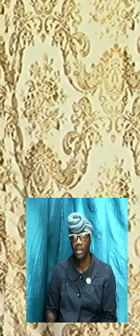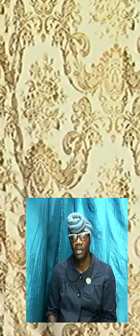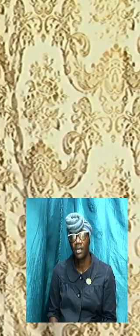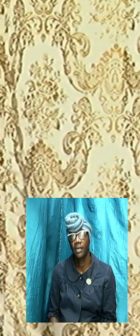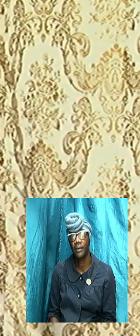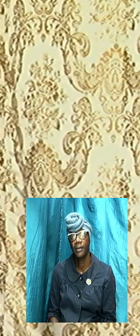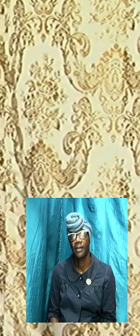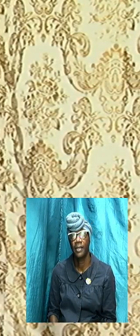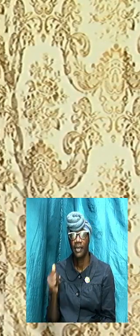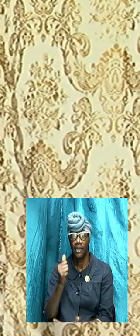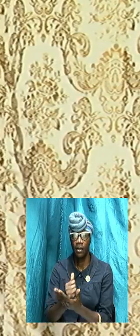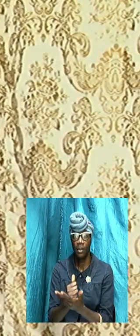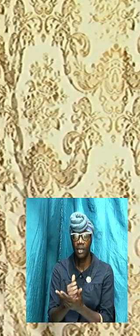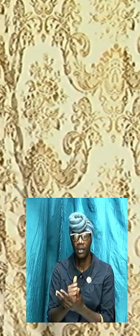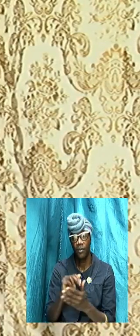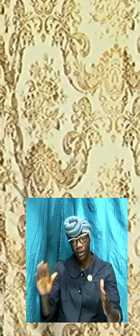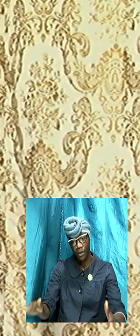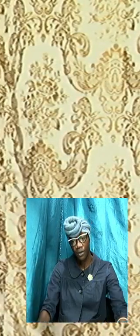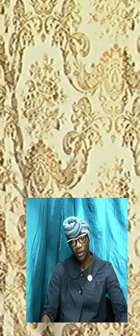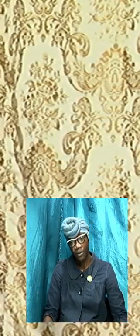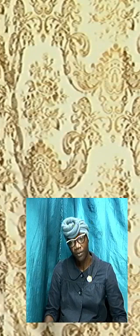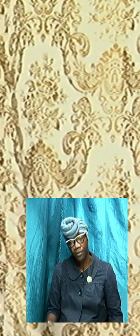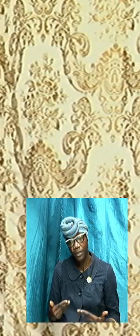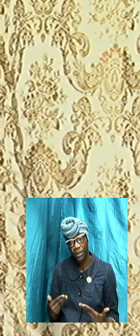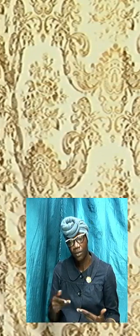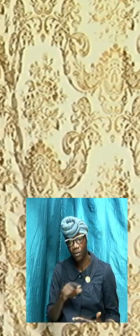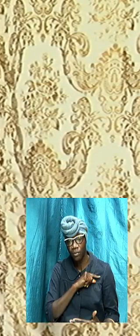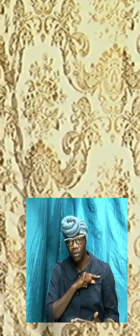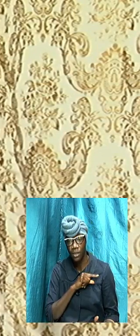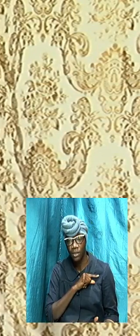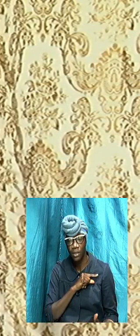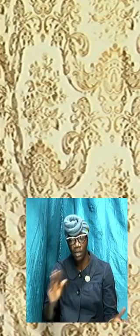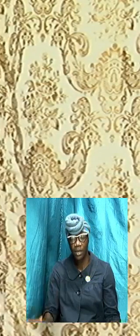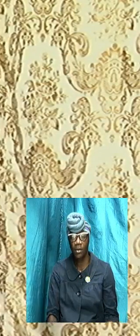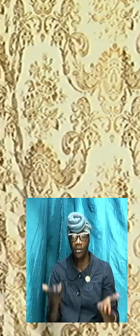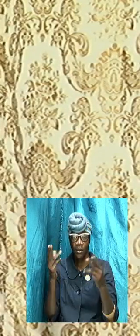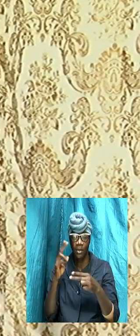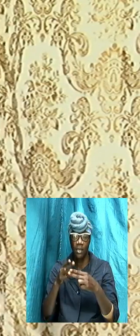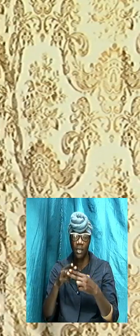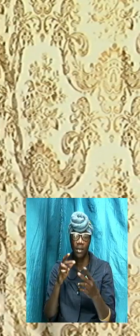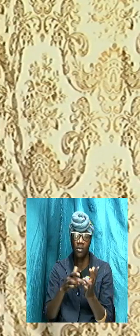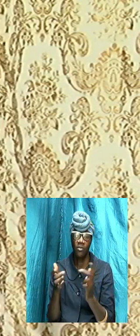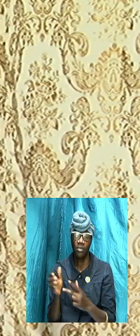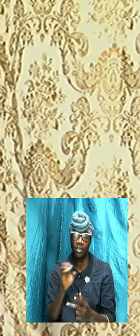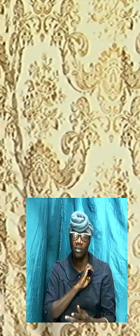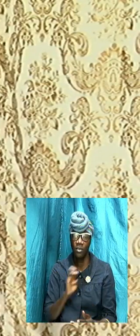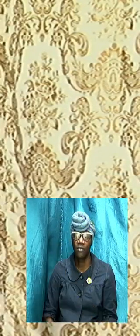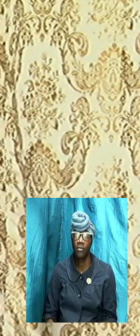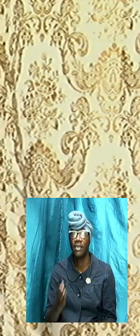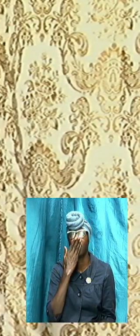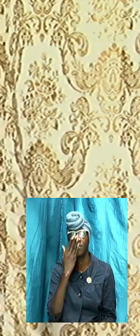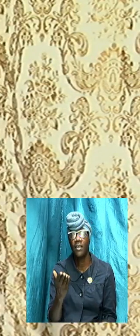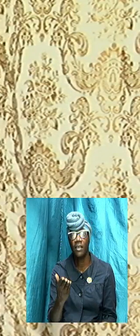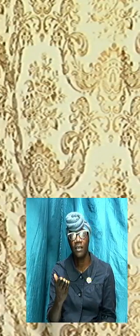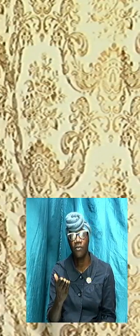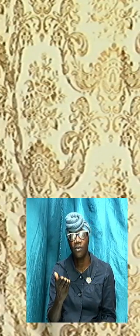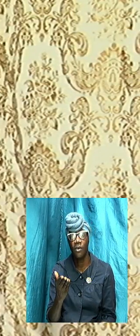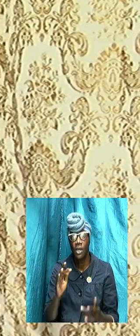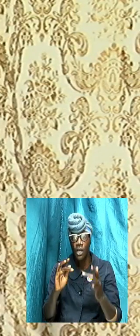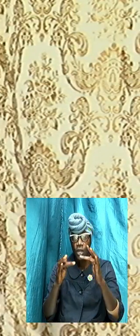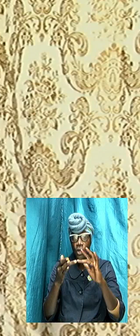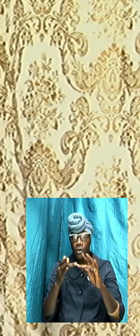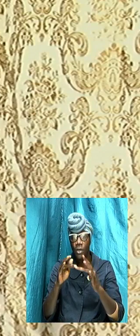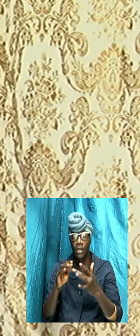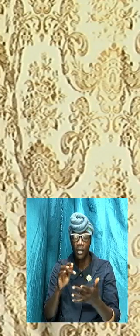Amen. I want to greet you in the exalted name of Jesus Christ. Amen. I thank you for tuning in one more time to our